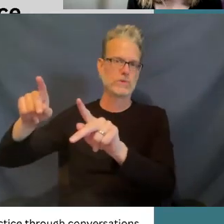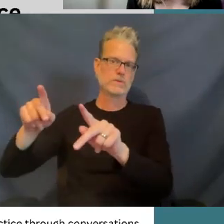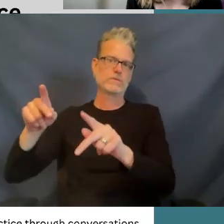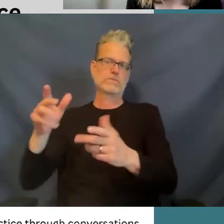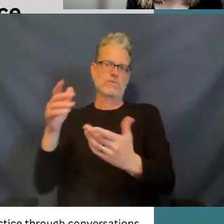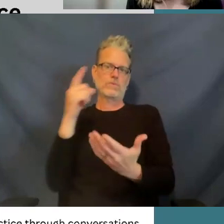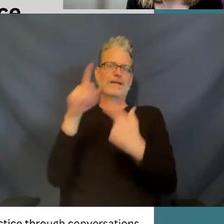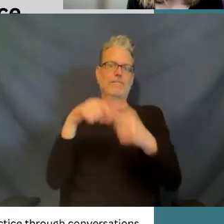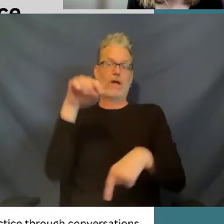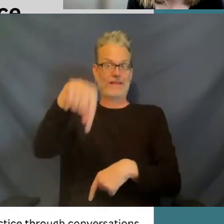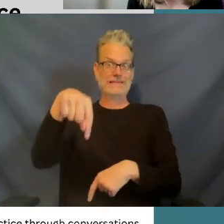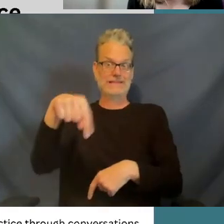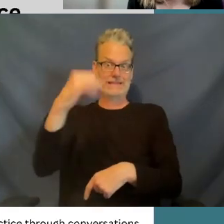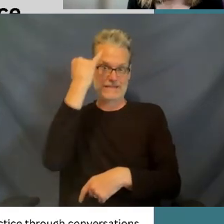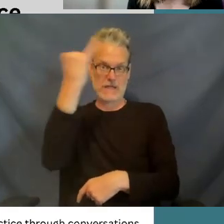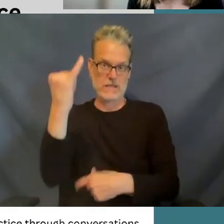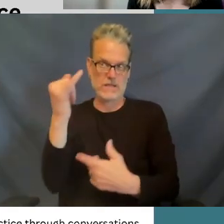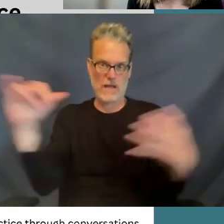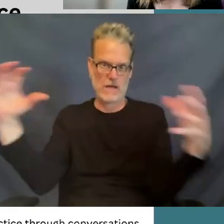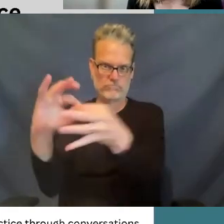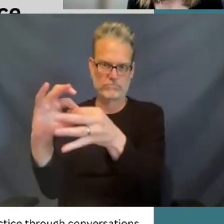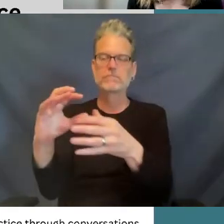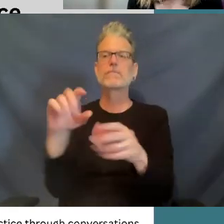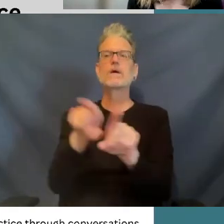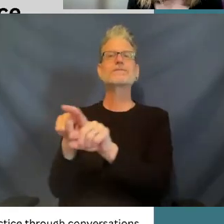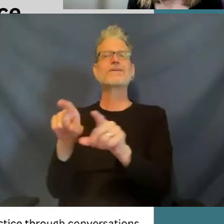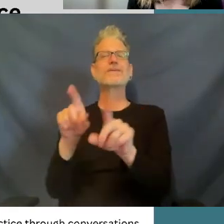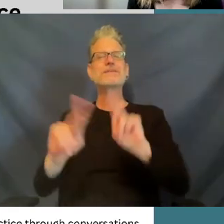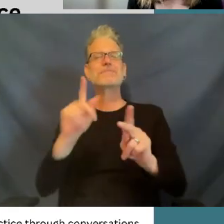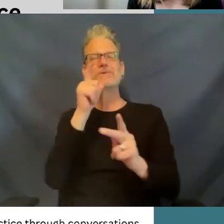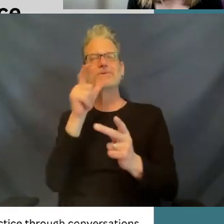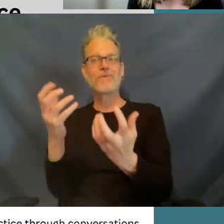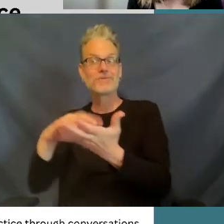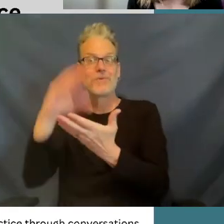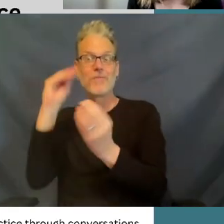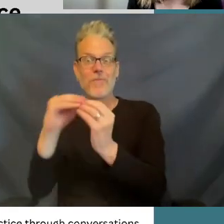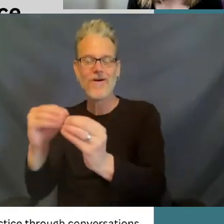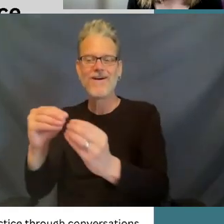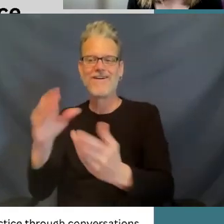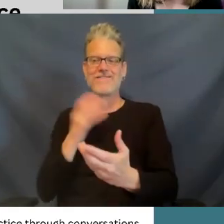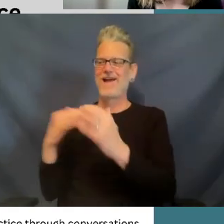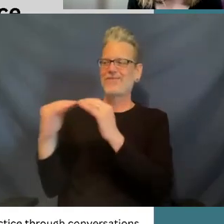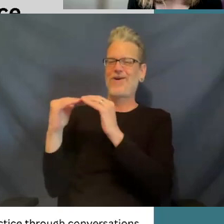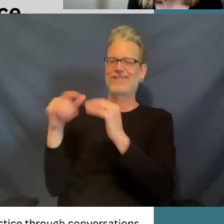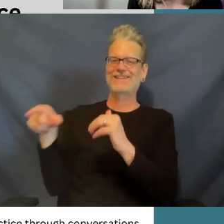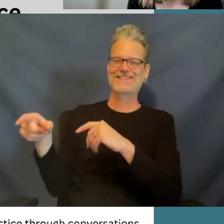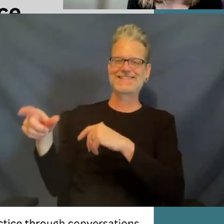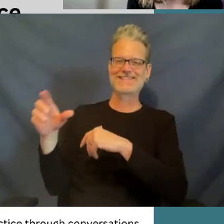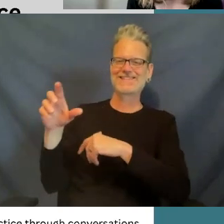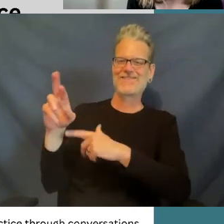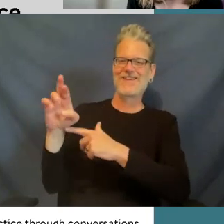general. And we will, for folks interested in learning more, my colleague Terestia O'Reilly will